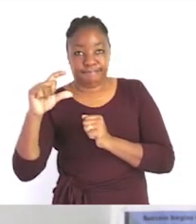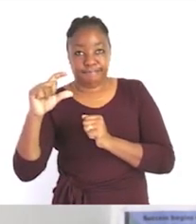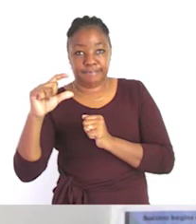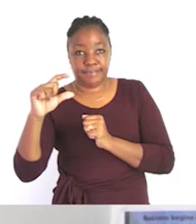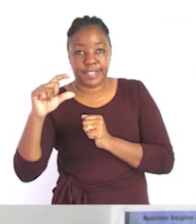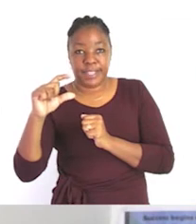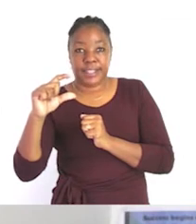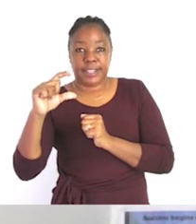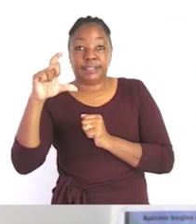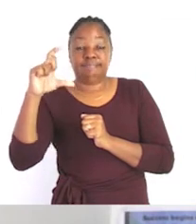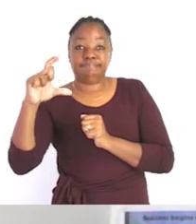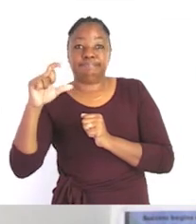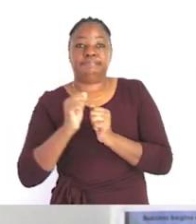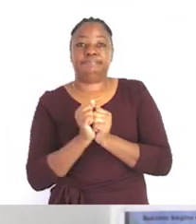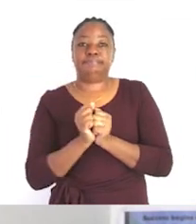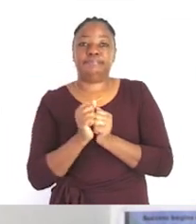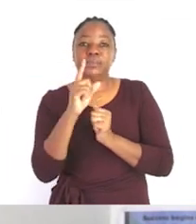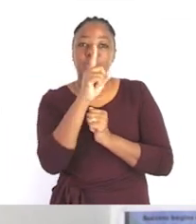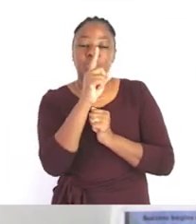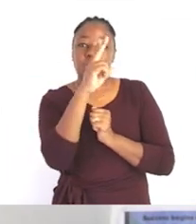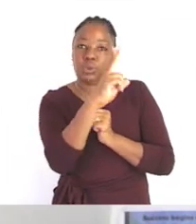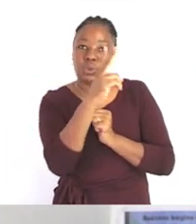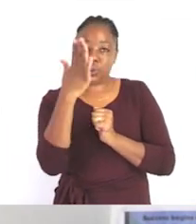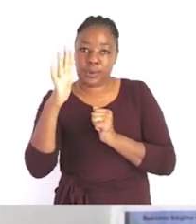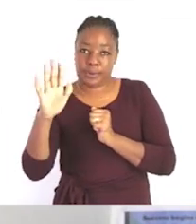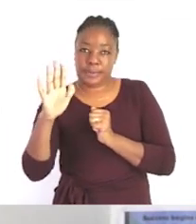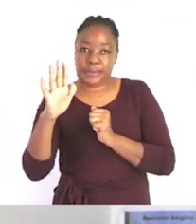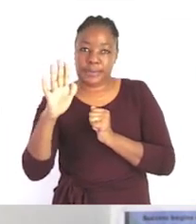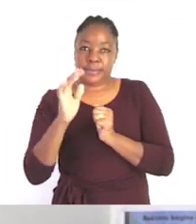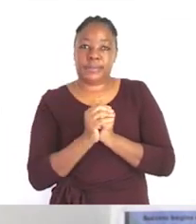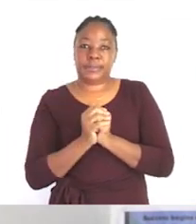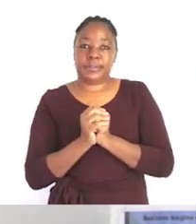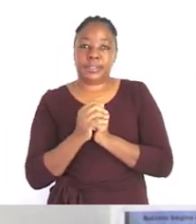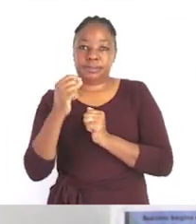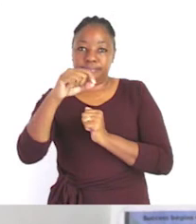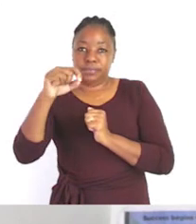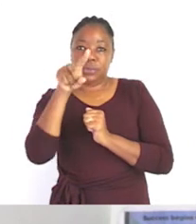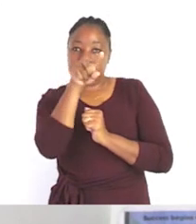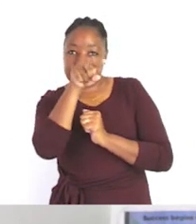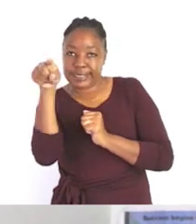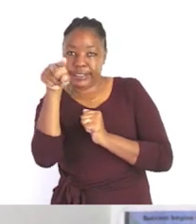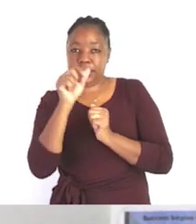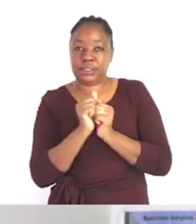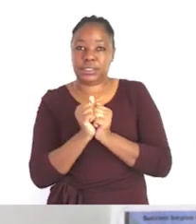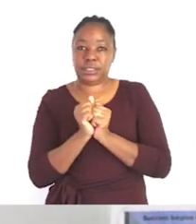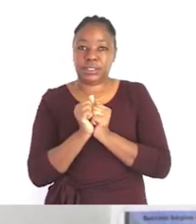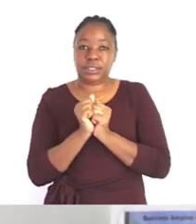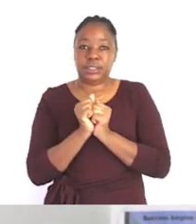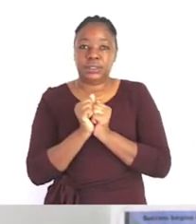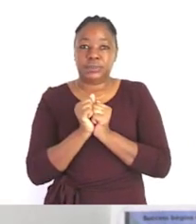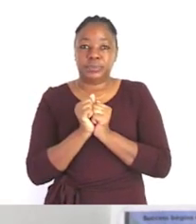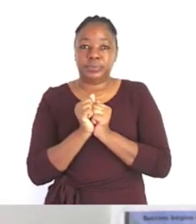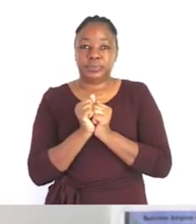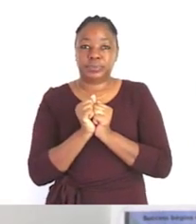next number. So we write the number 25 and we cancel the number